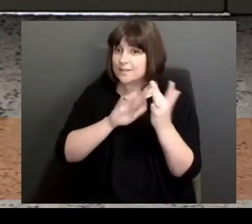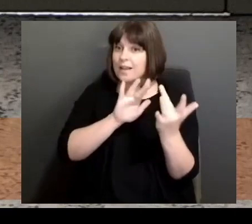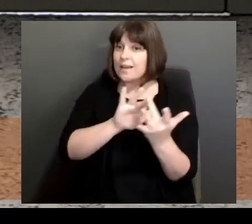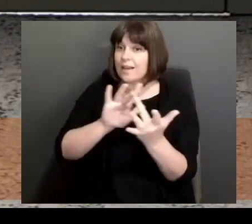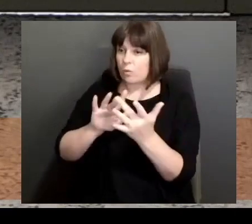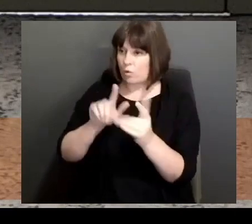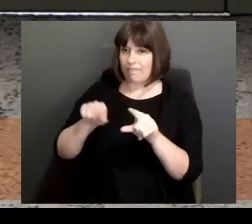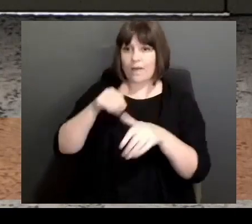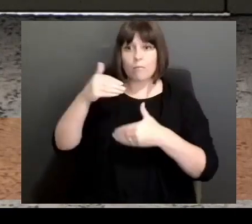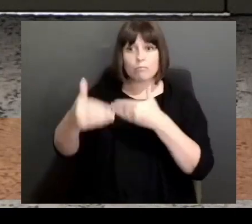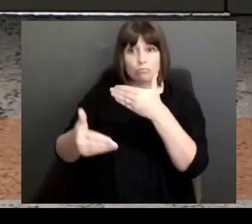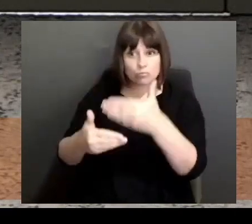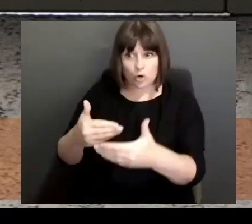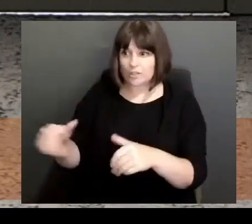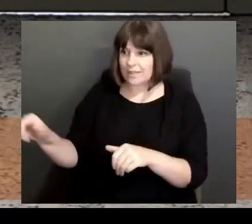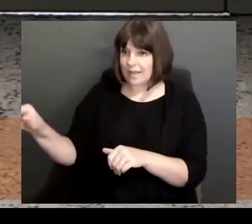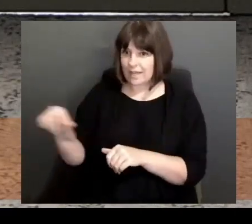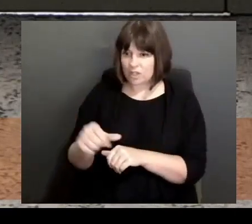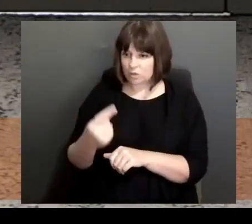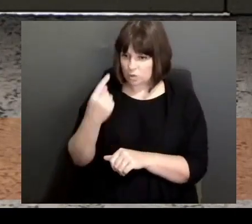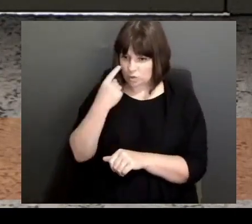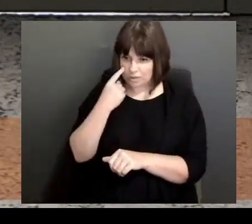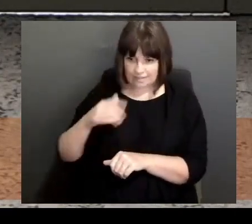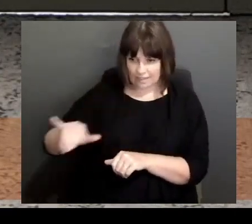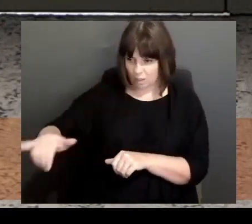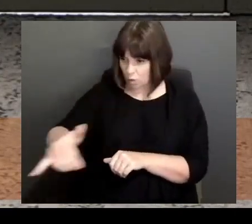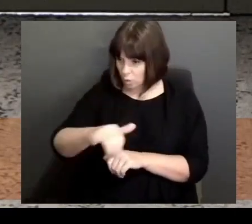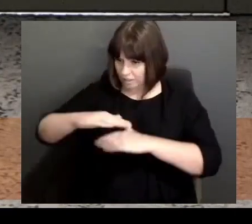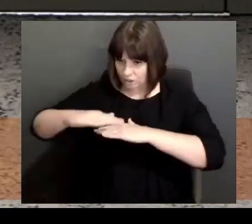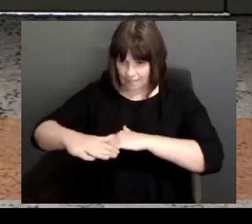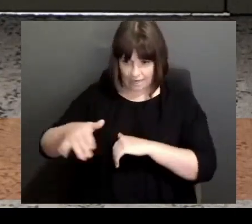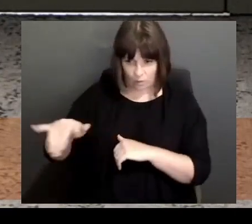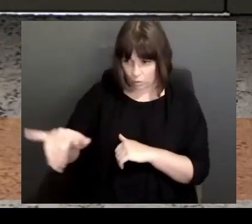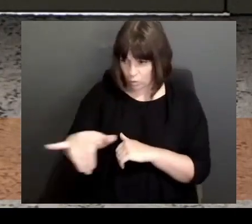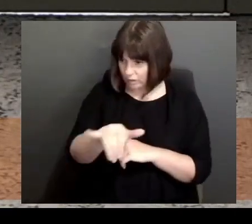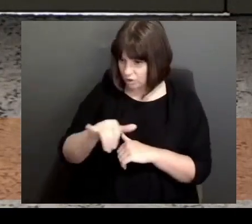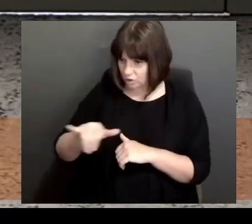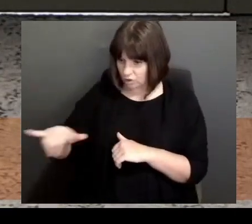process should identify areas of land where there are